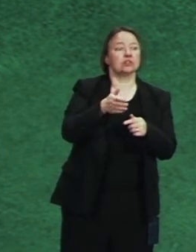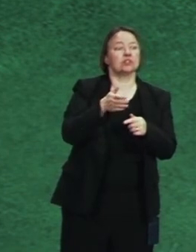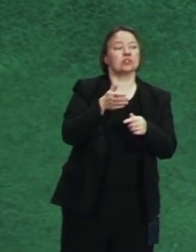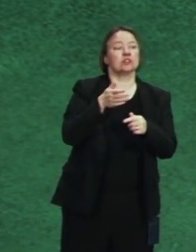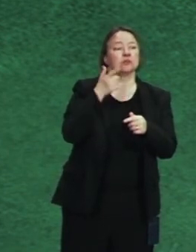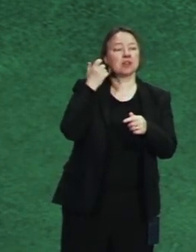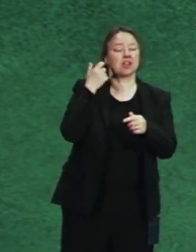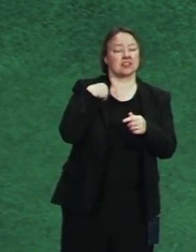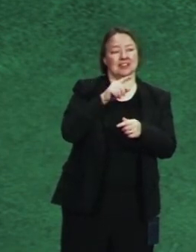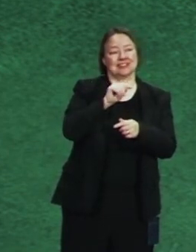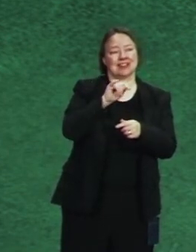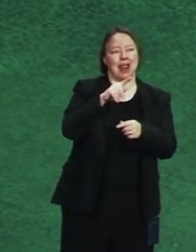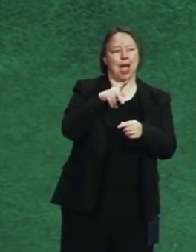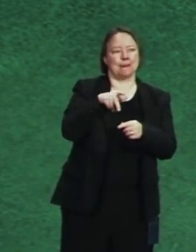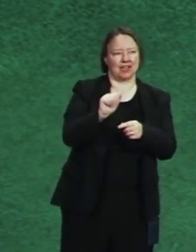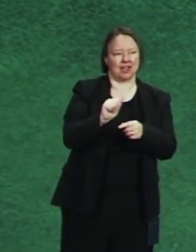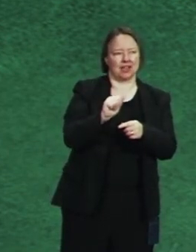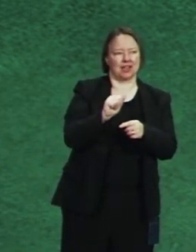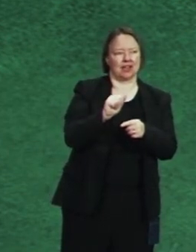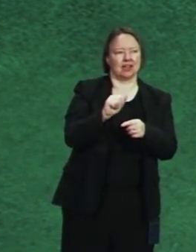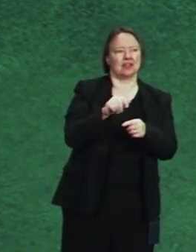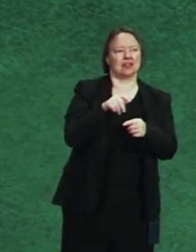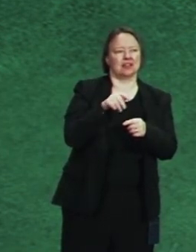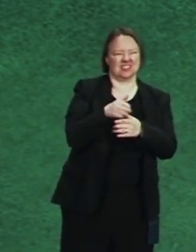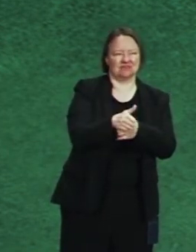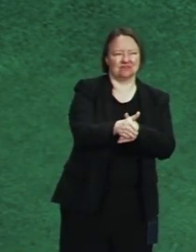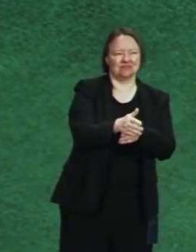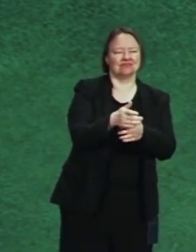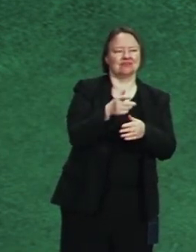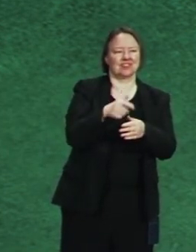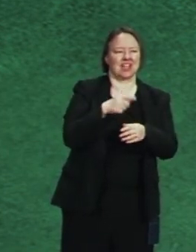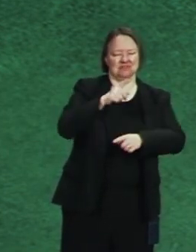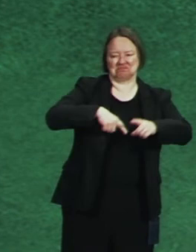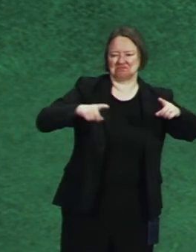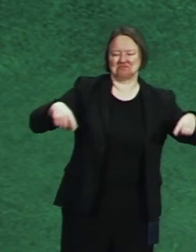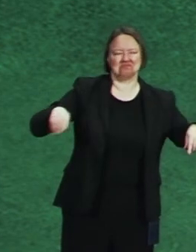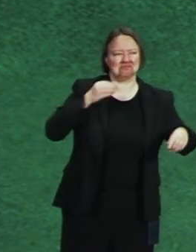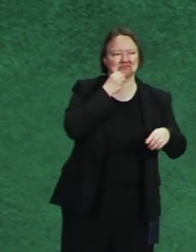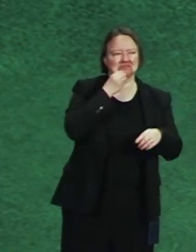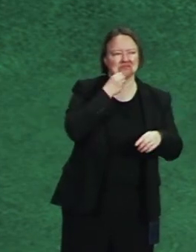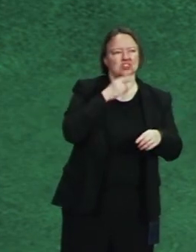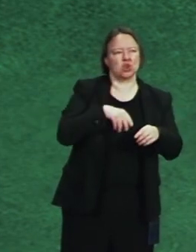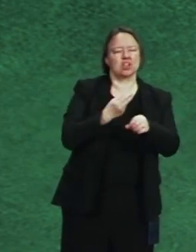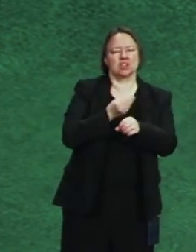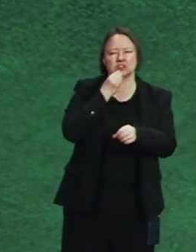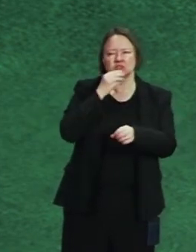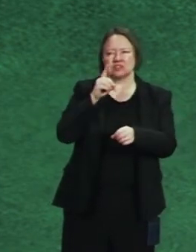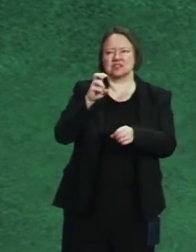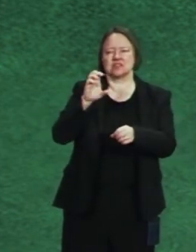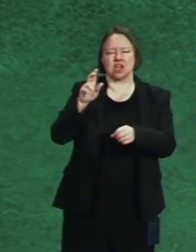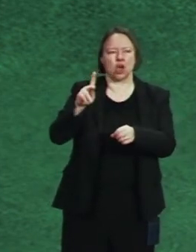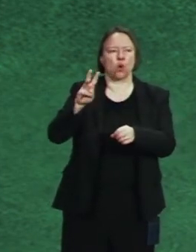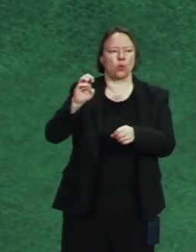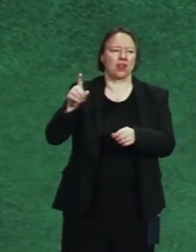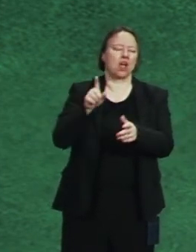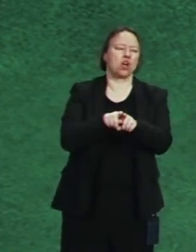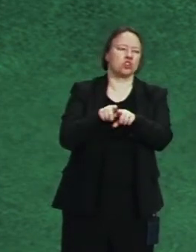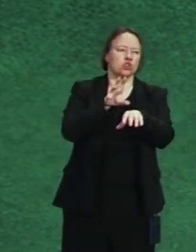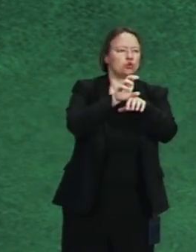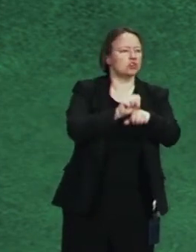because tilapia is actually omnivorous, so it's having a wide range of diets, so they can feed on the duckweed and also on the